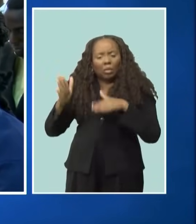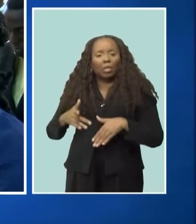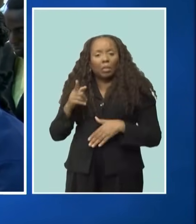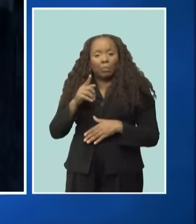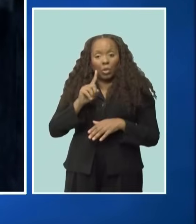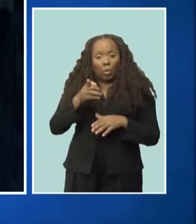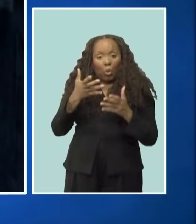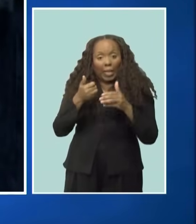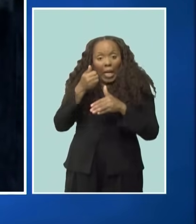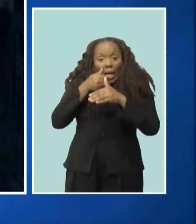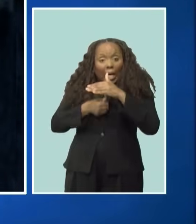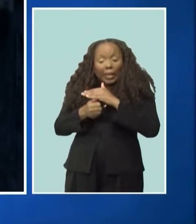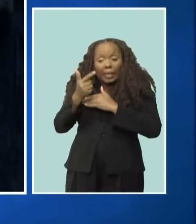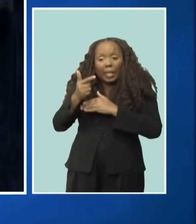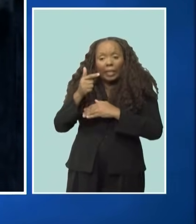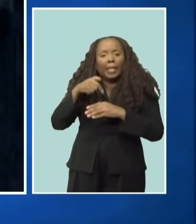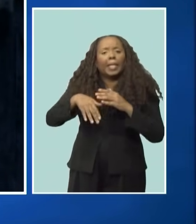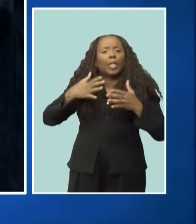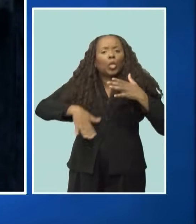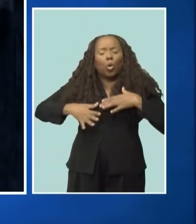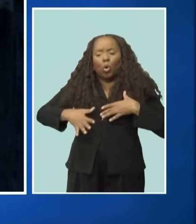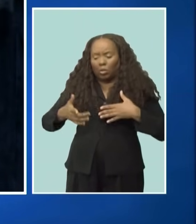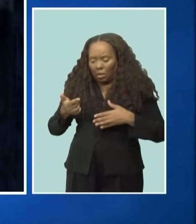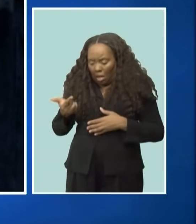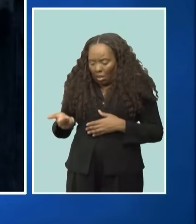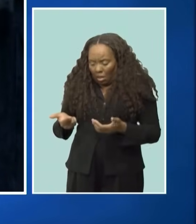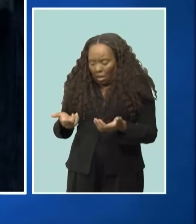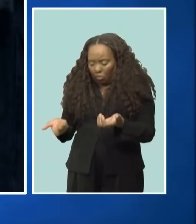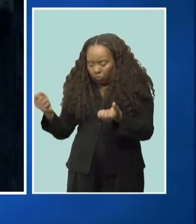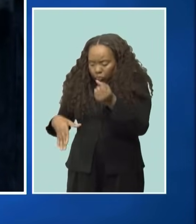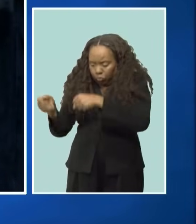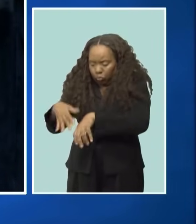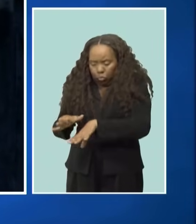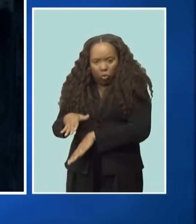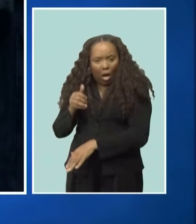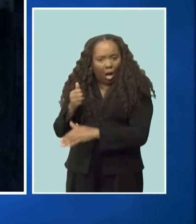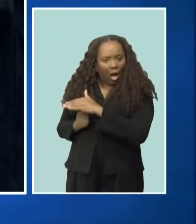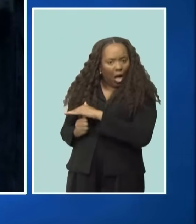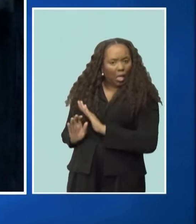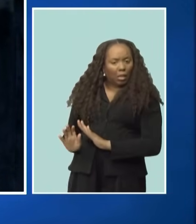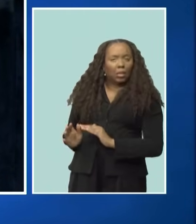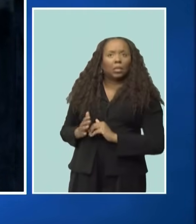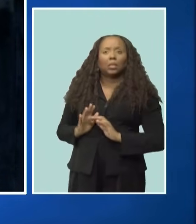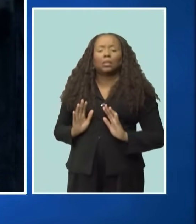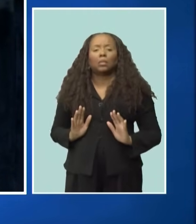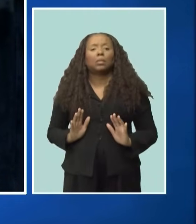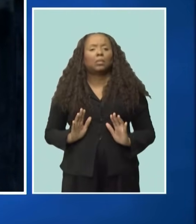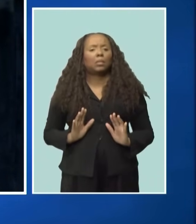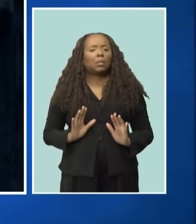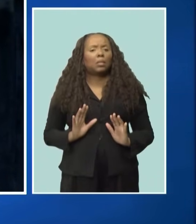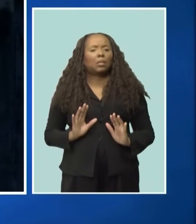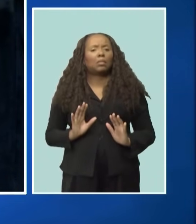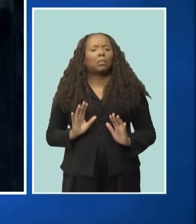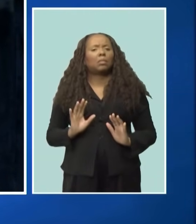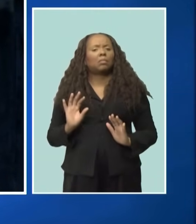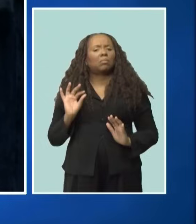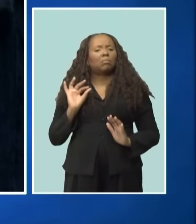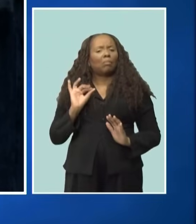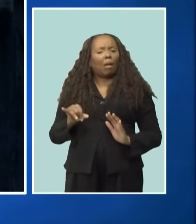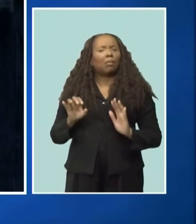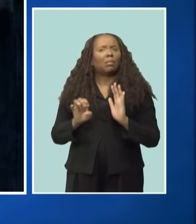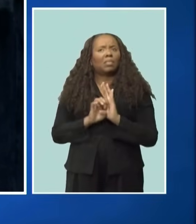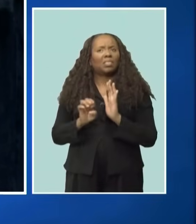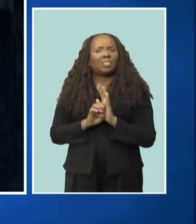clothes. And I'm giving you these examples because it is in these small things that we will